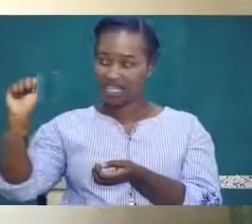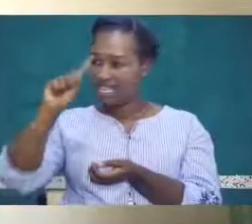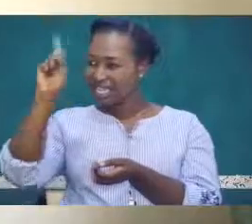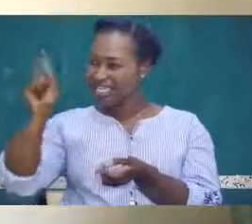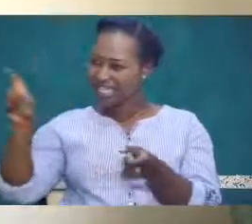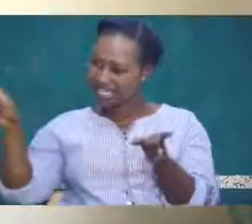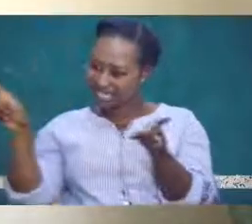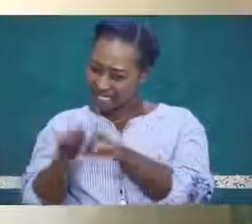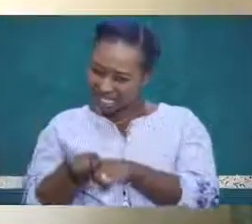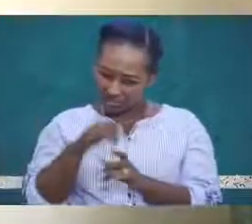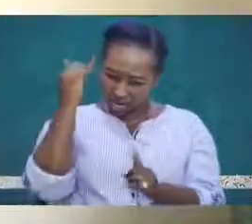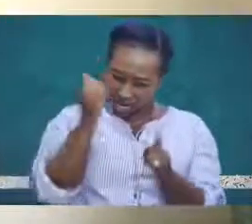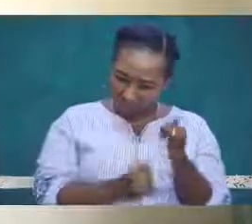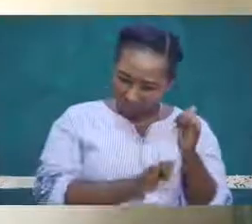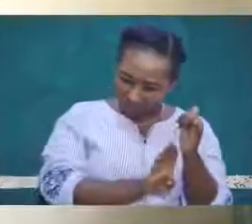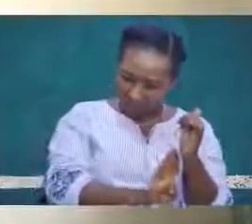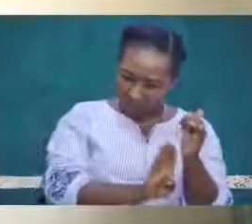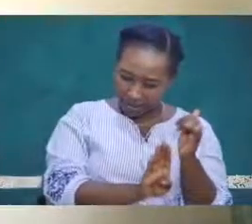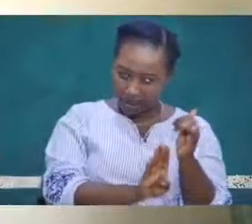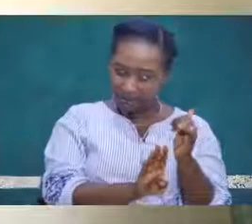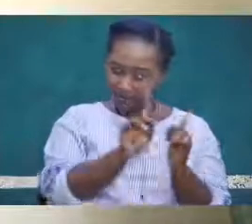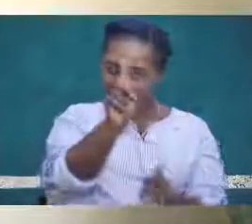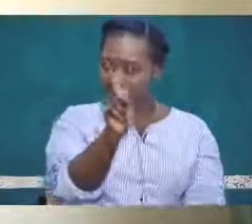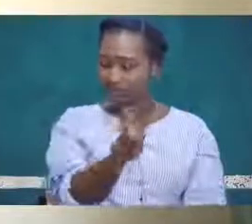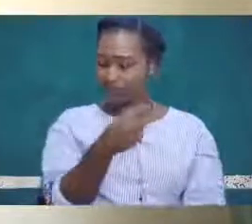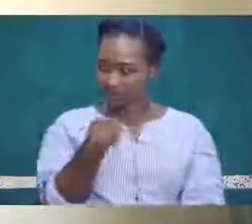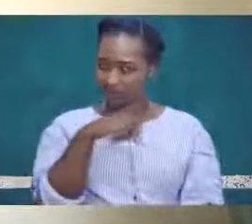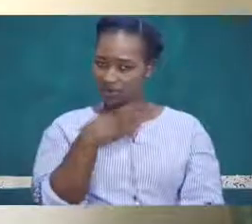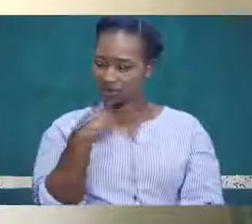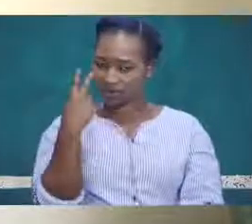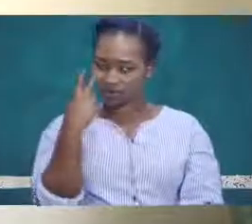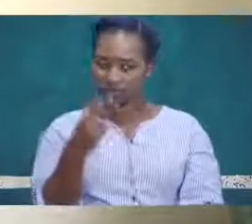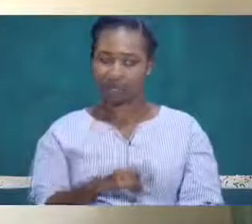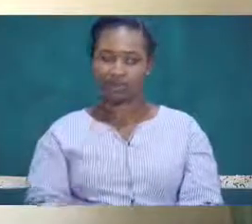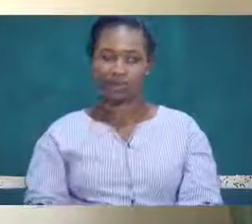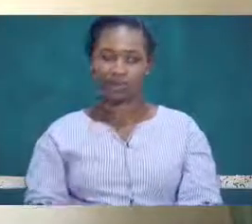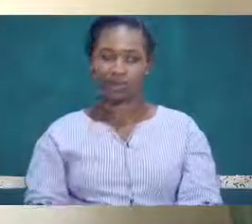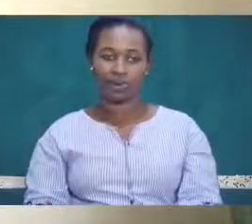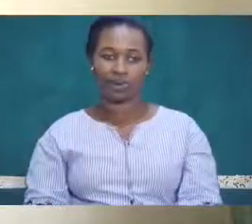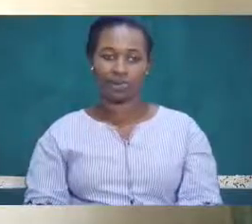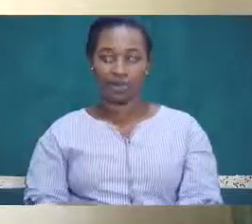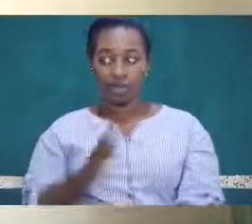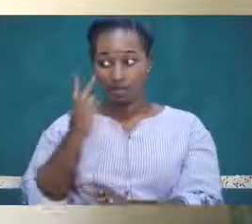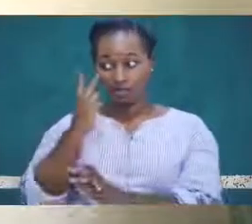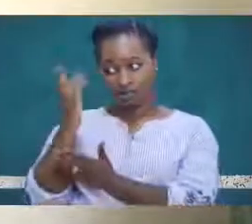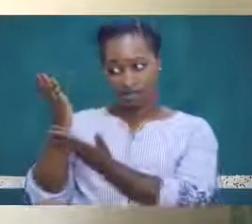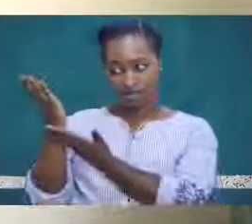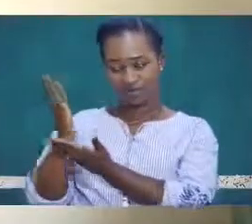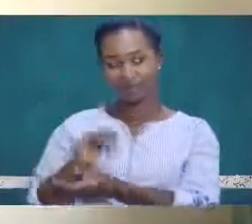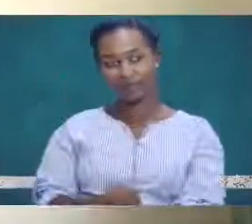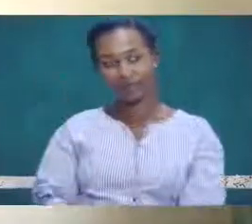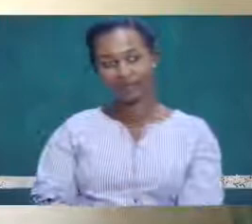as the speed of the marble at point B? That is what we want to look at. So watch carefully and see.